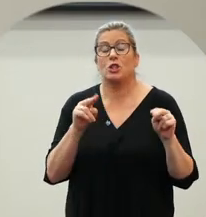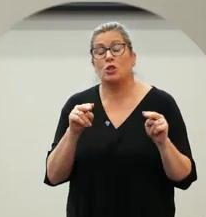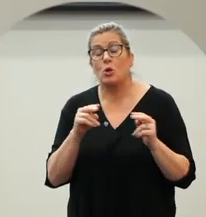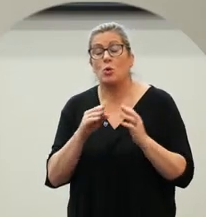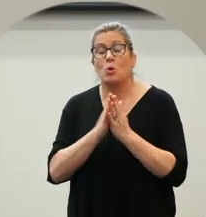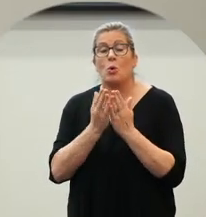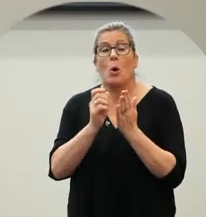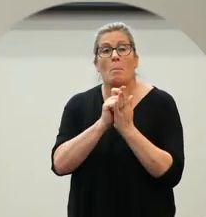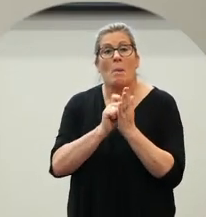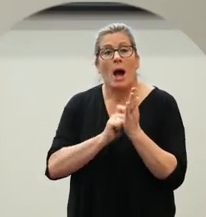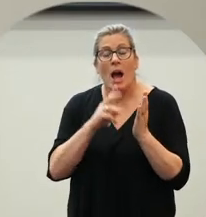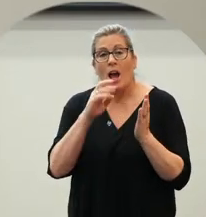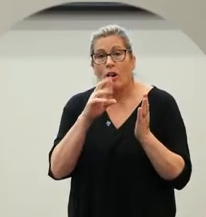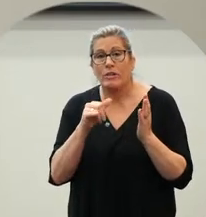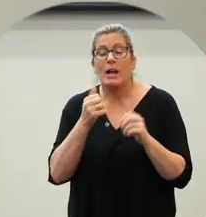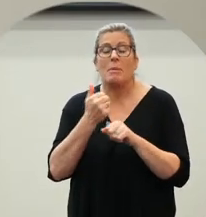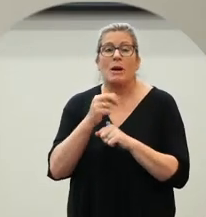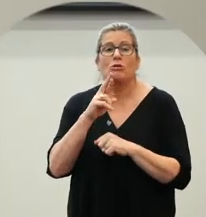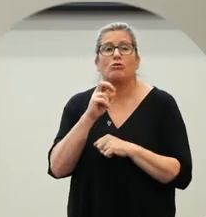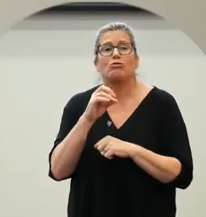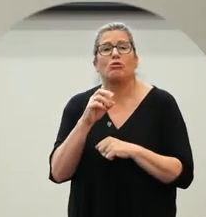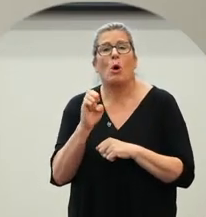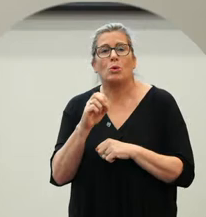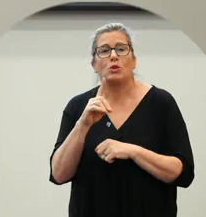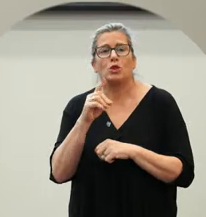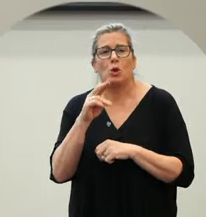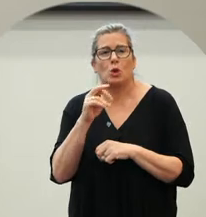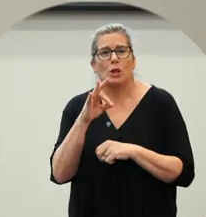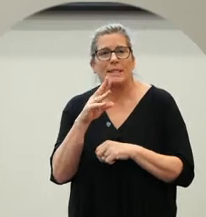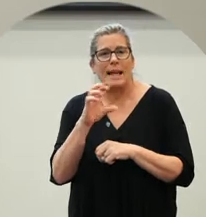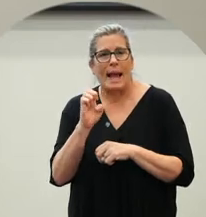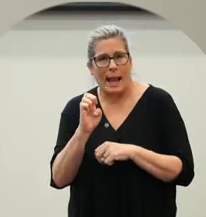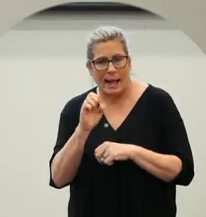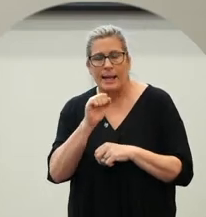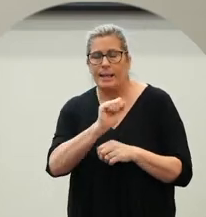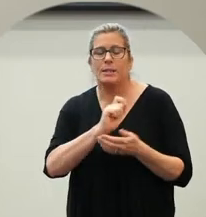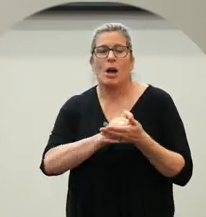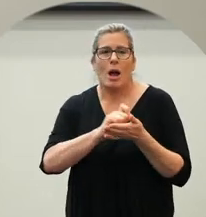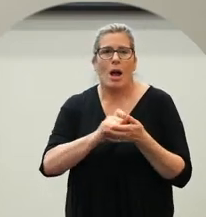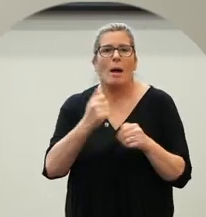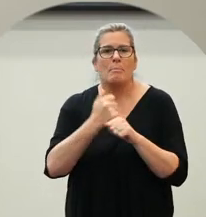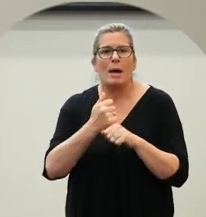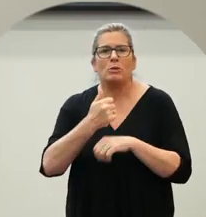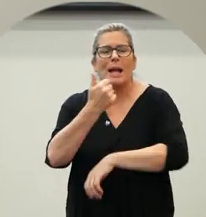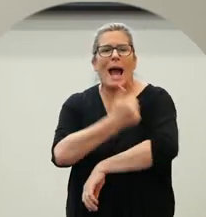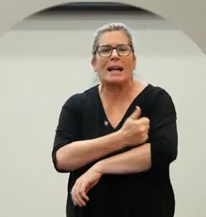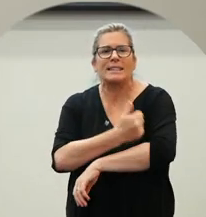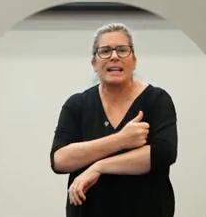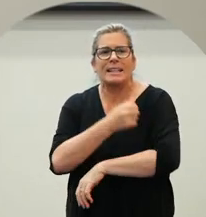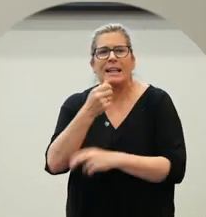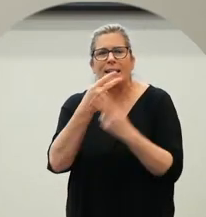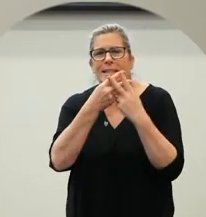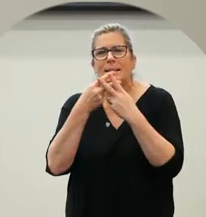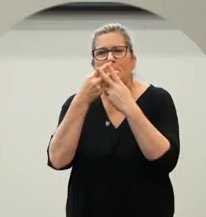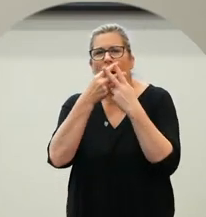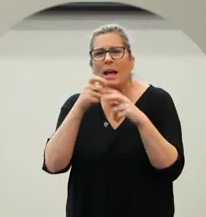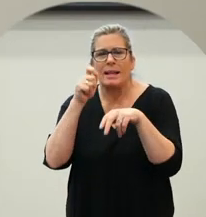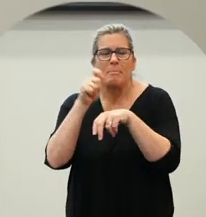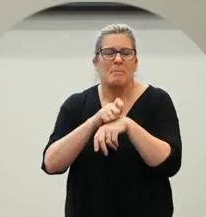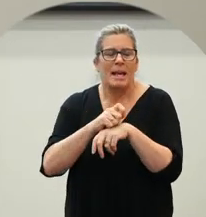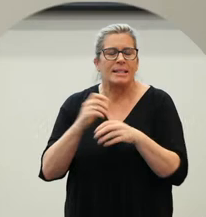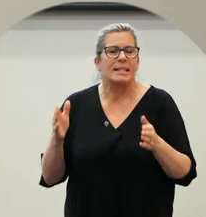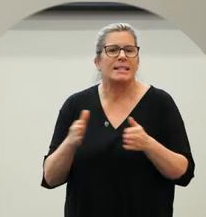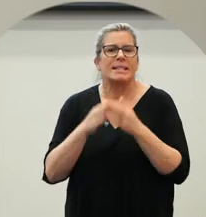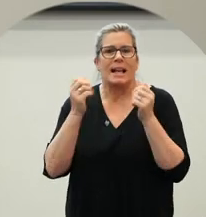Rose Dugdale. Sean is the author of, also the author of The Accidental Spy, the best-selling true story of an American trucker who